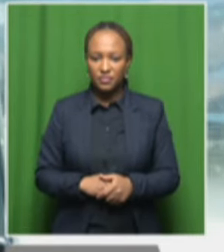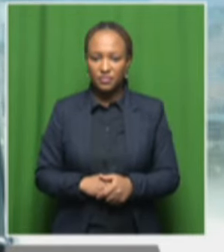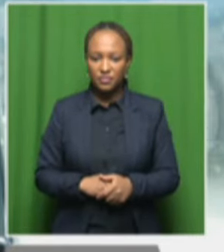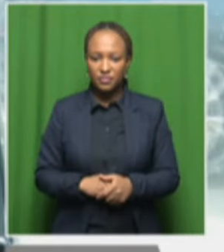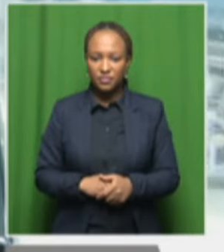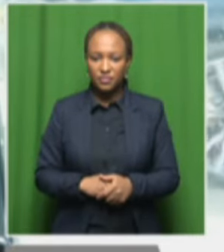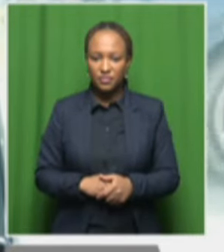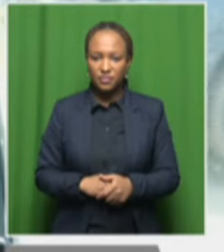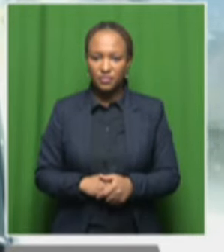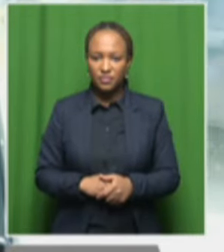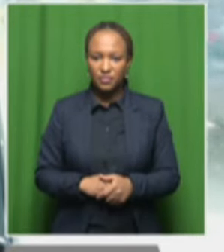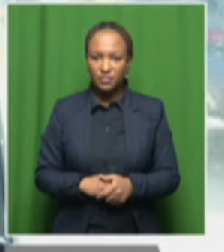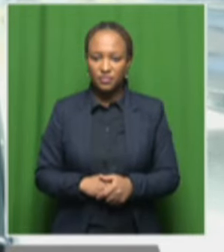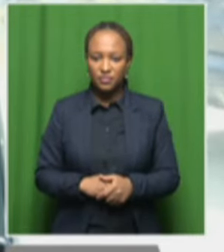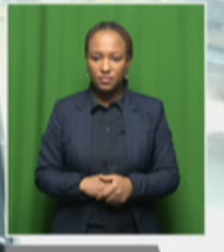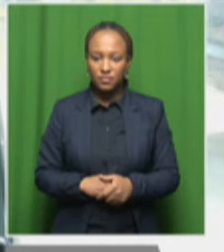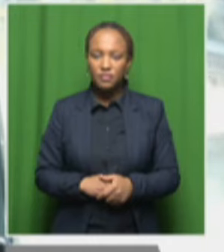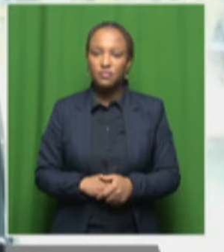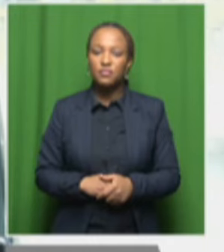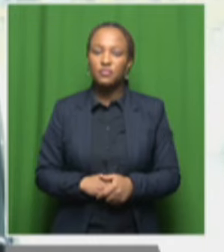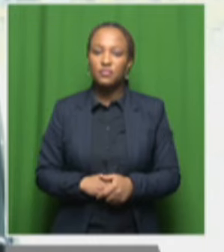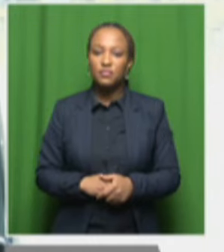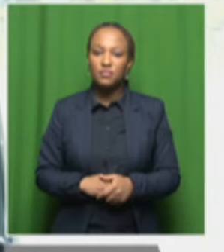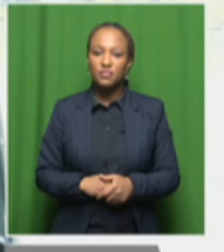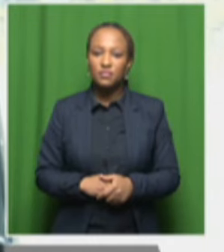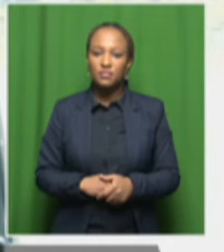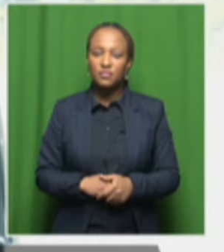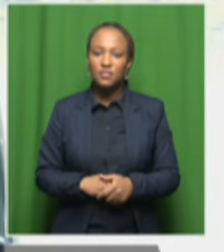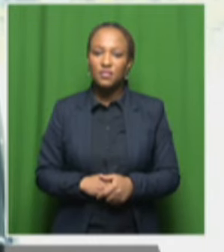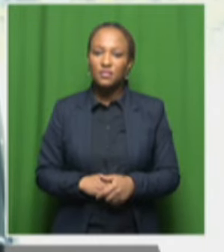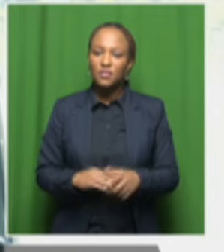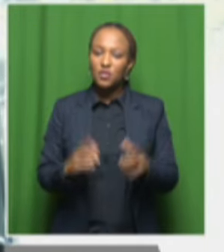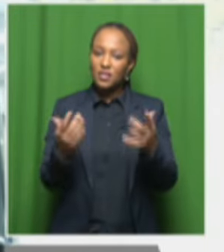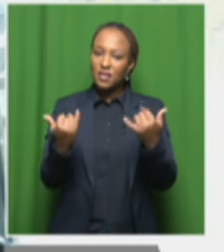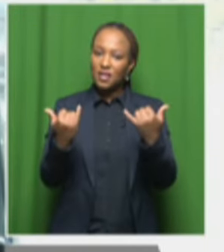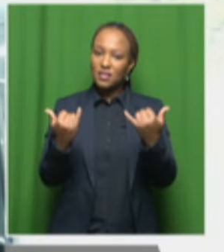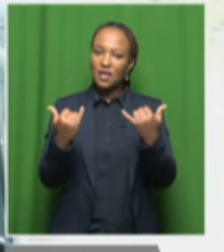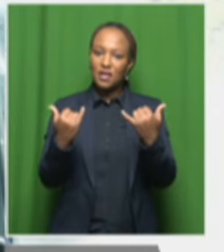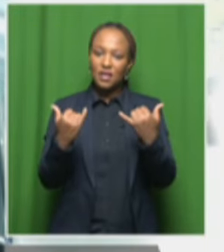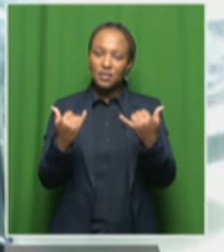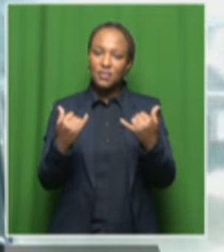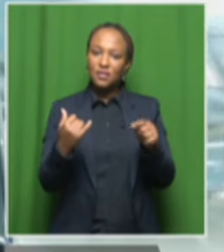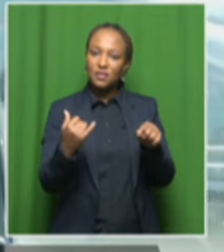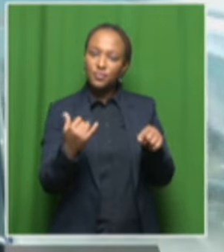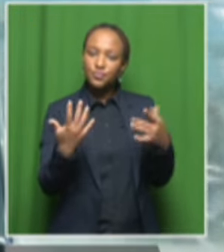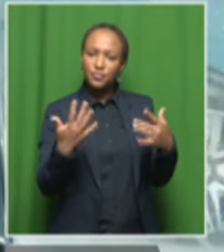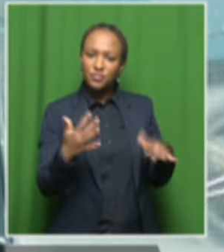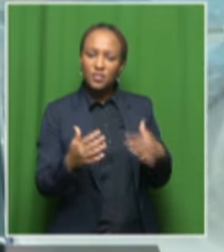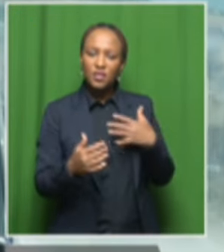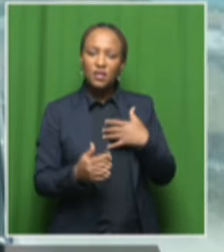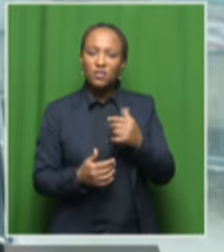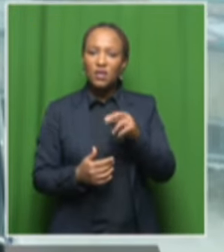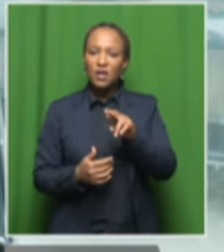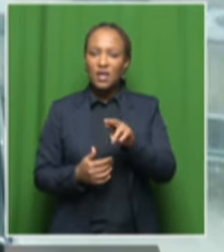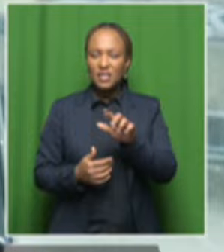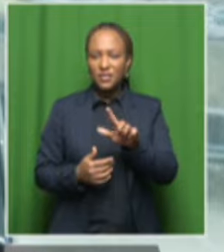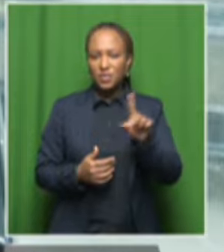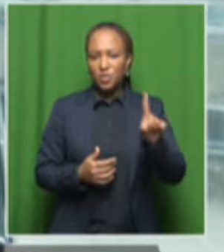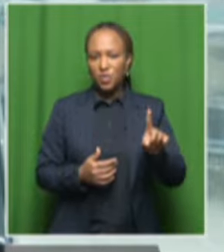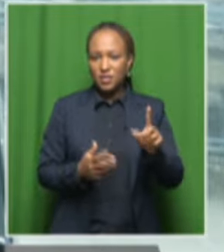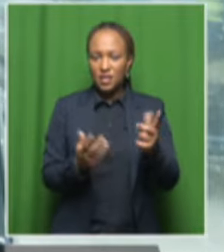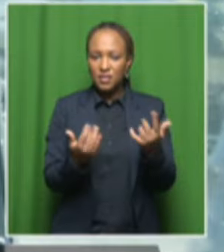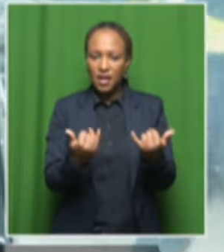And coming down here and just reminds me walking through R71, which I